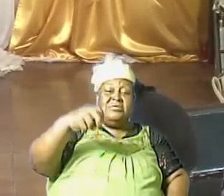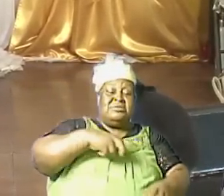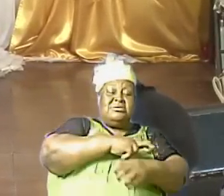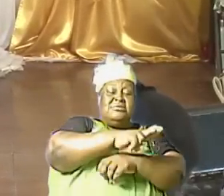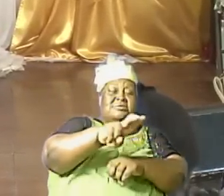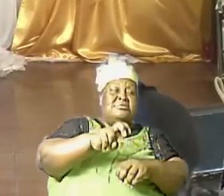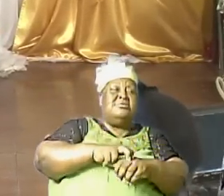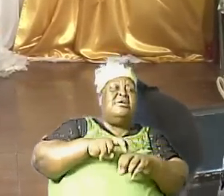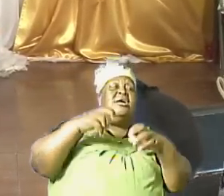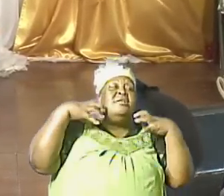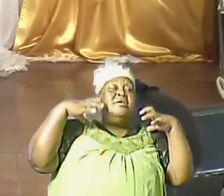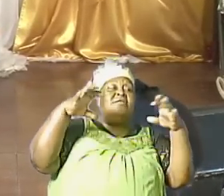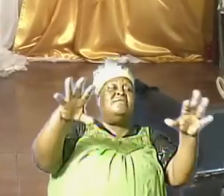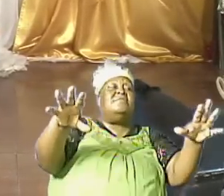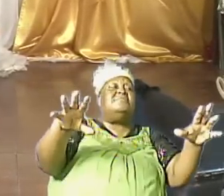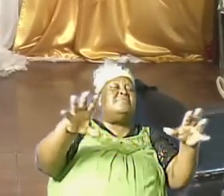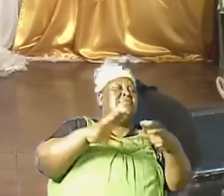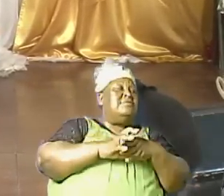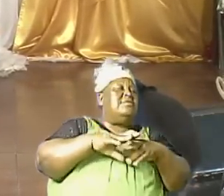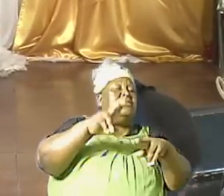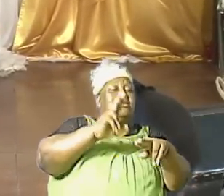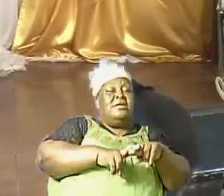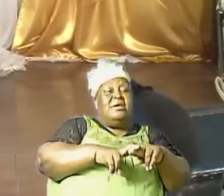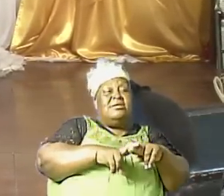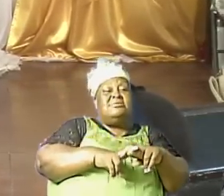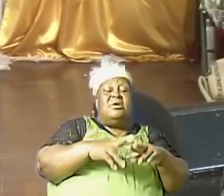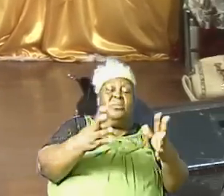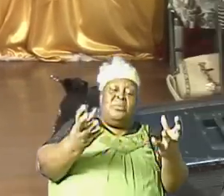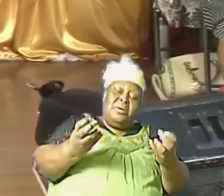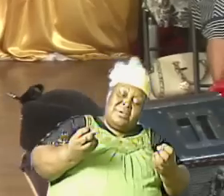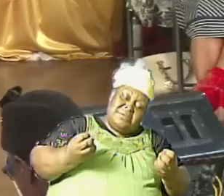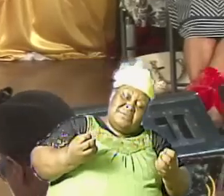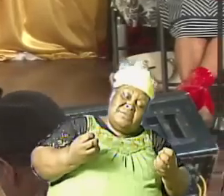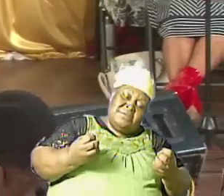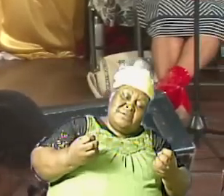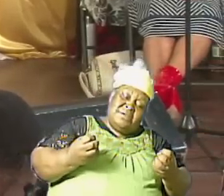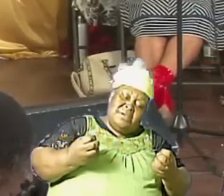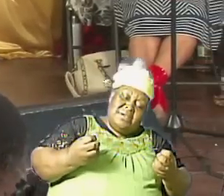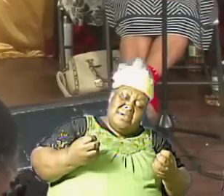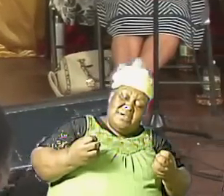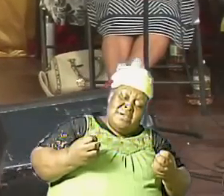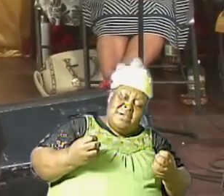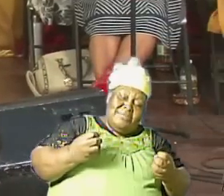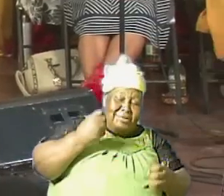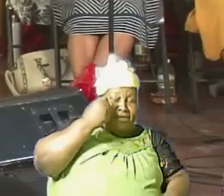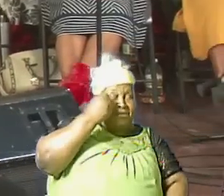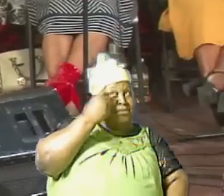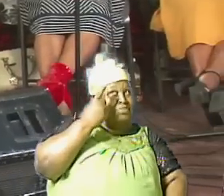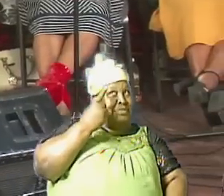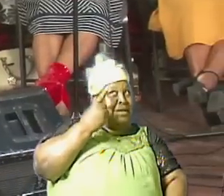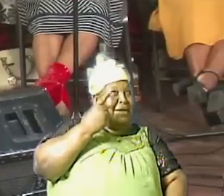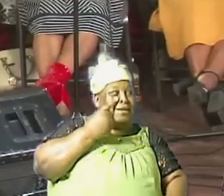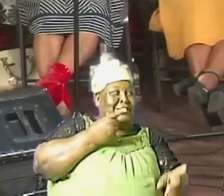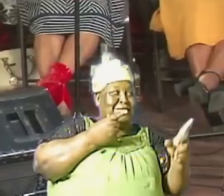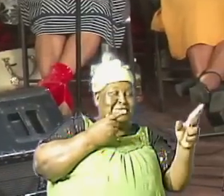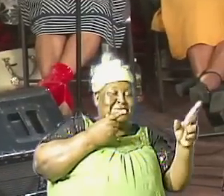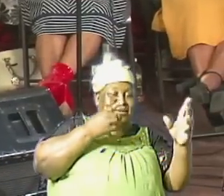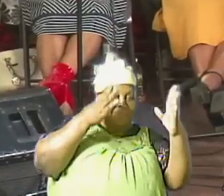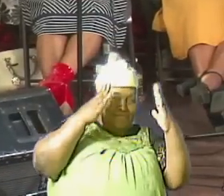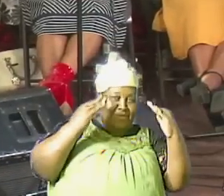first national convention. And I sat there and I wanted to, I said, you know, I'm going to surprise him. But